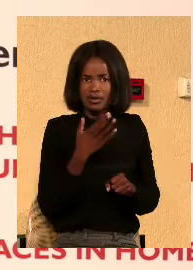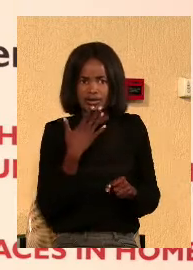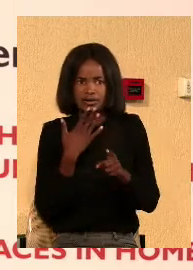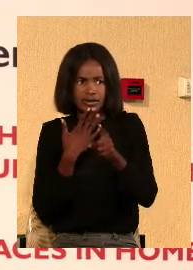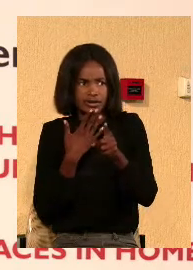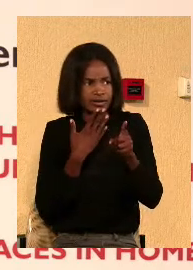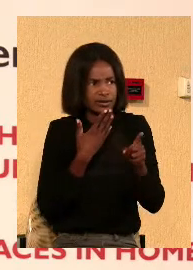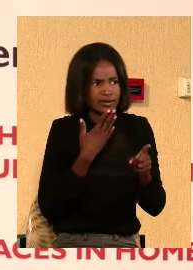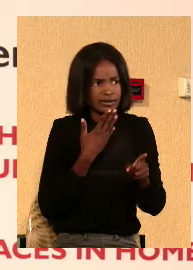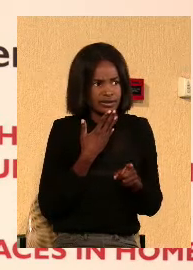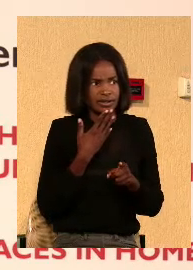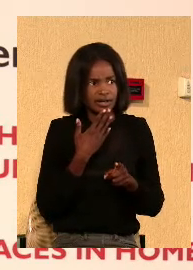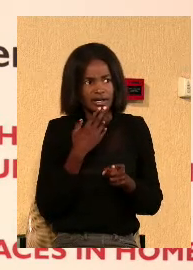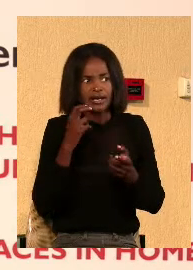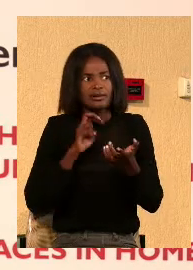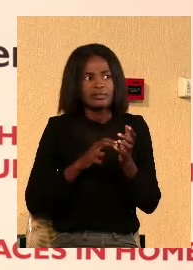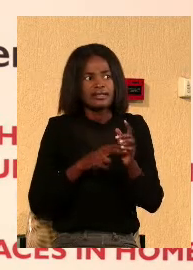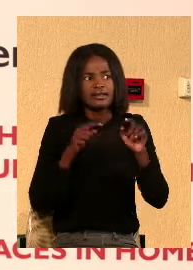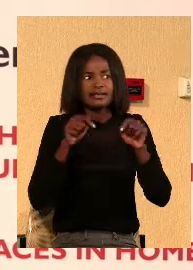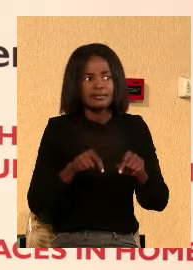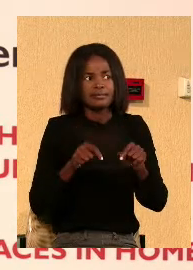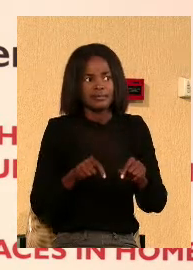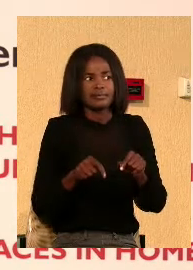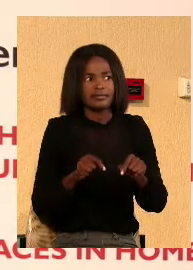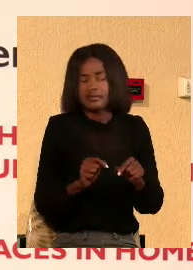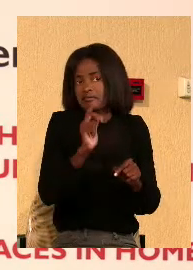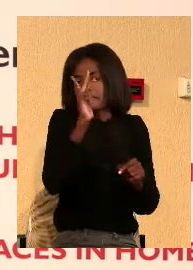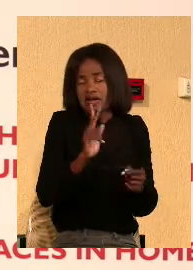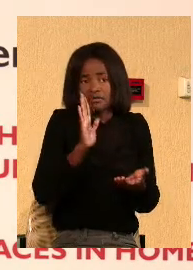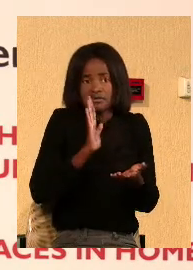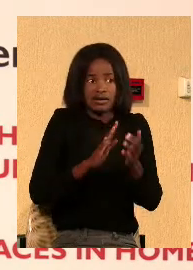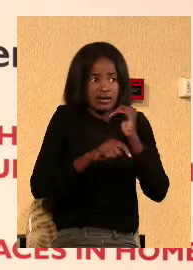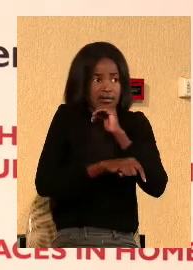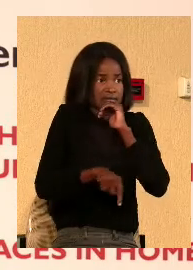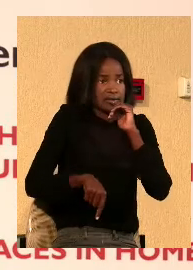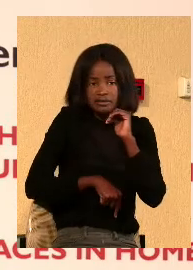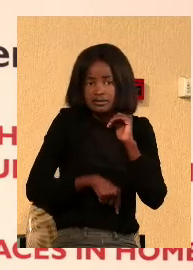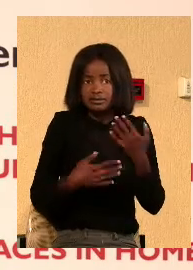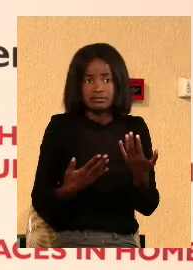otherwise it's not community transmission. They must be just people who live here in their normal life.